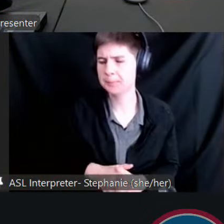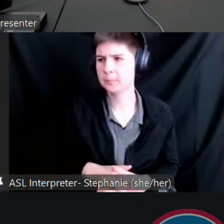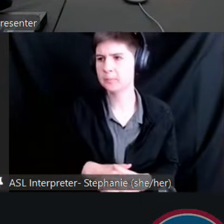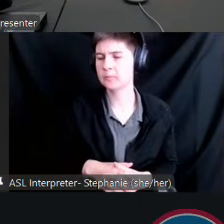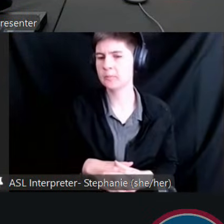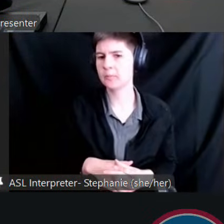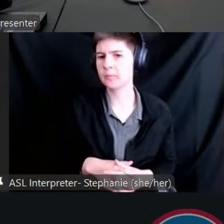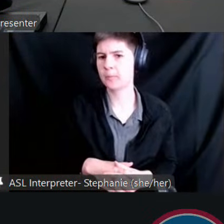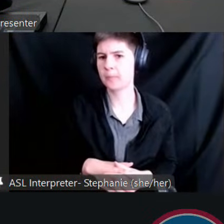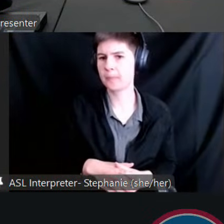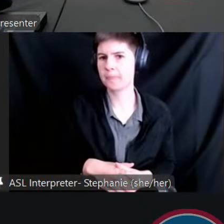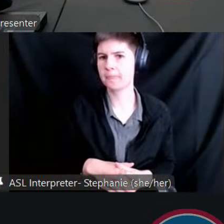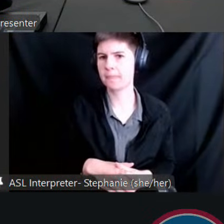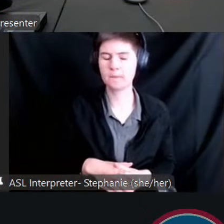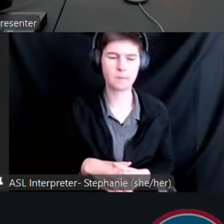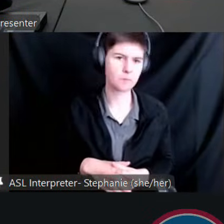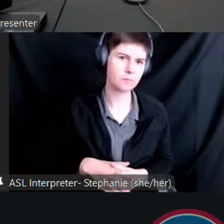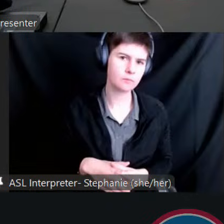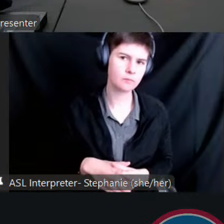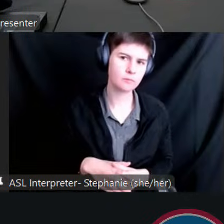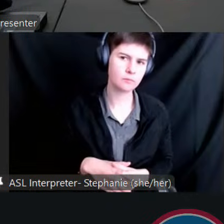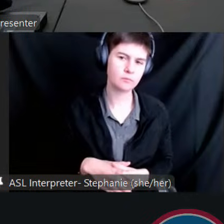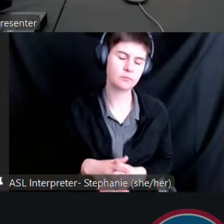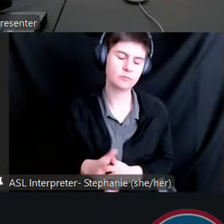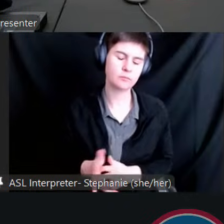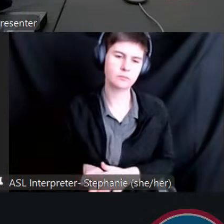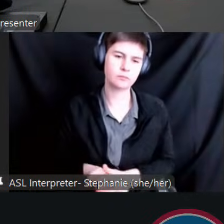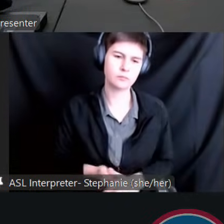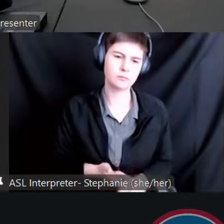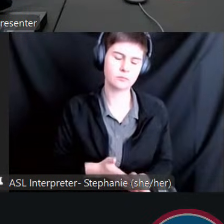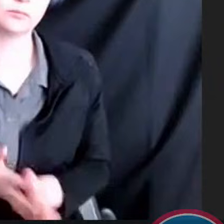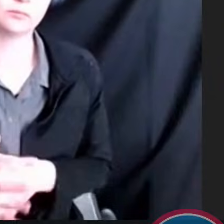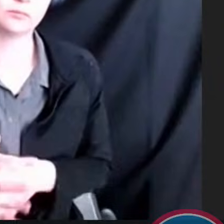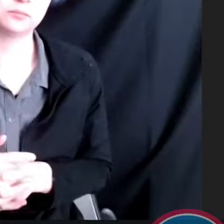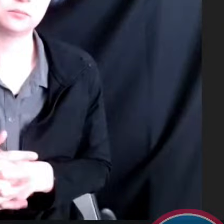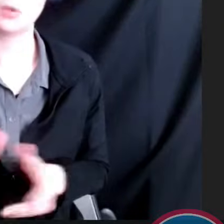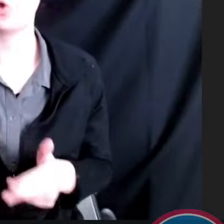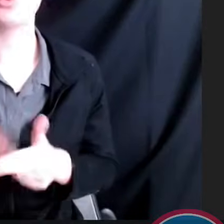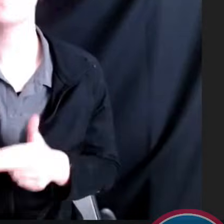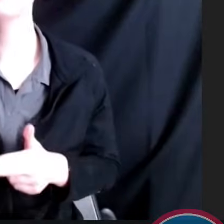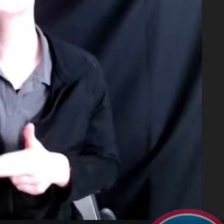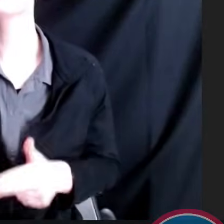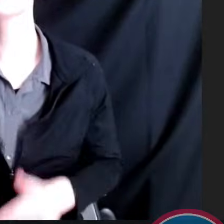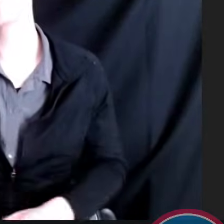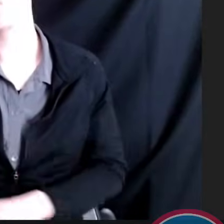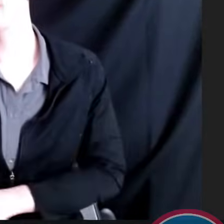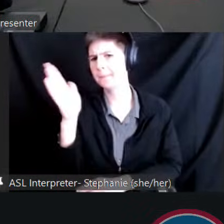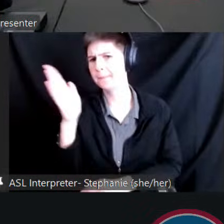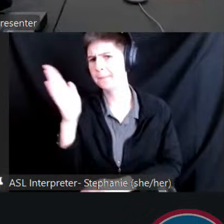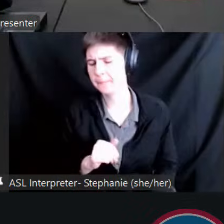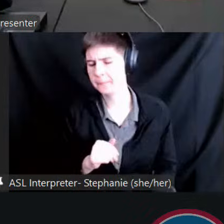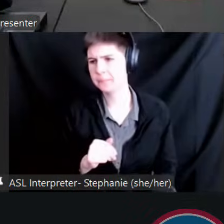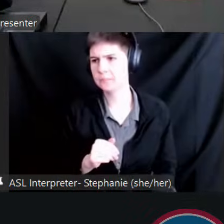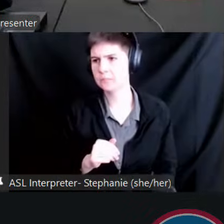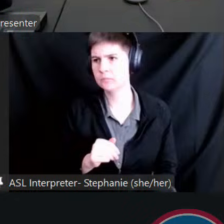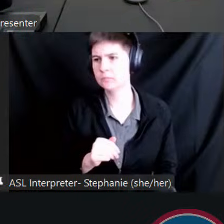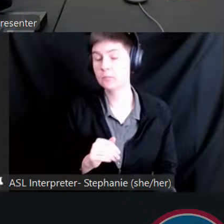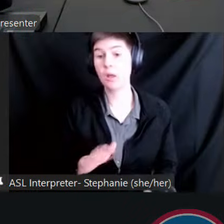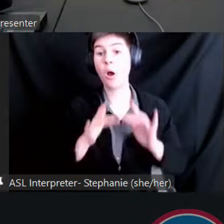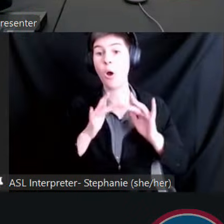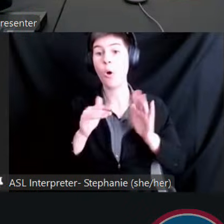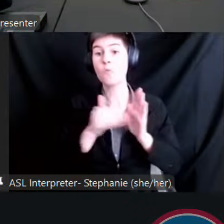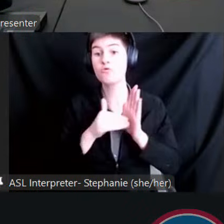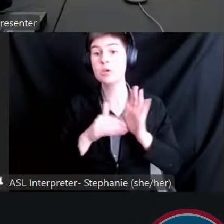let my colleagues chime in. Just a quick question on the presentation. The frequent network map on